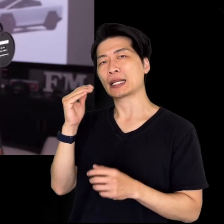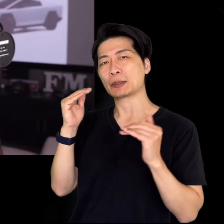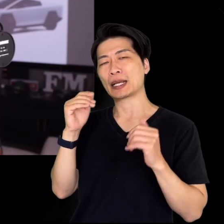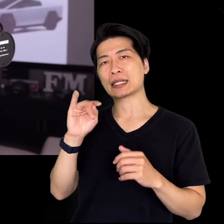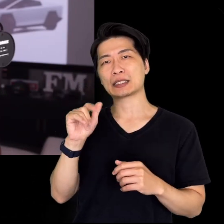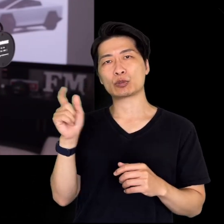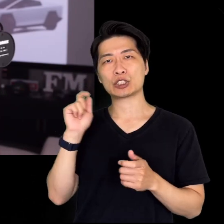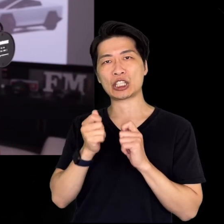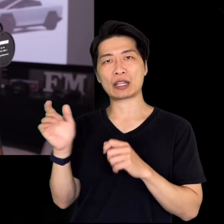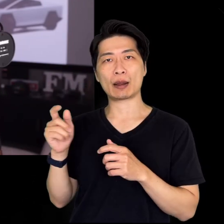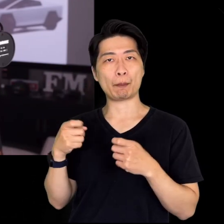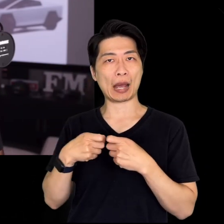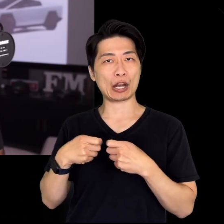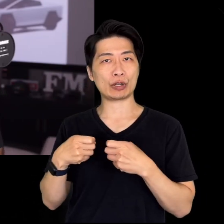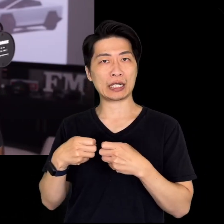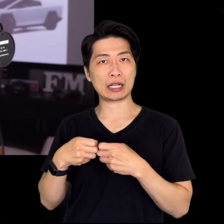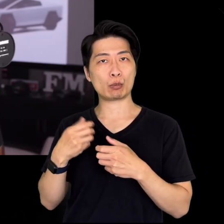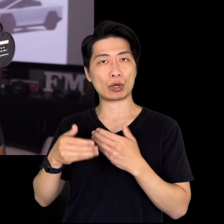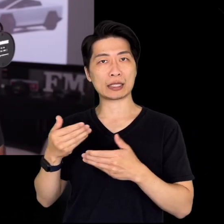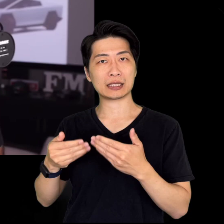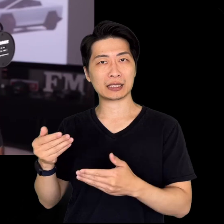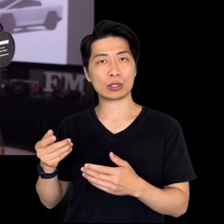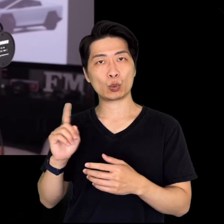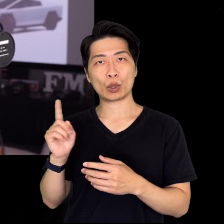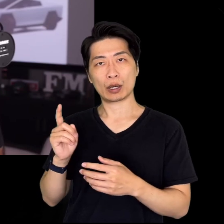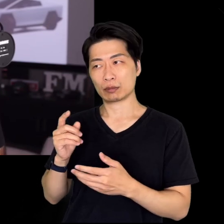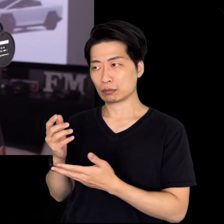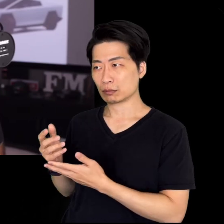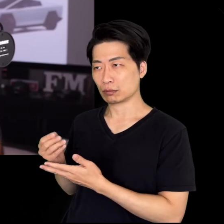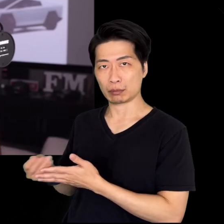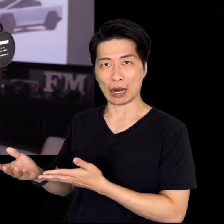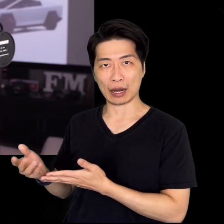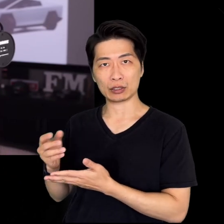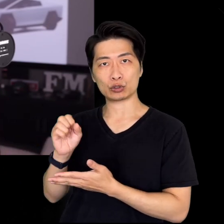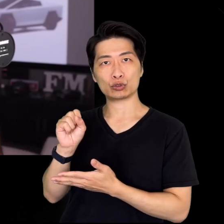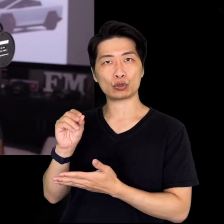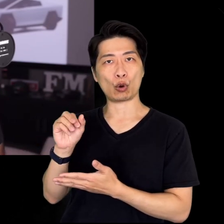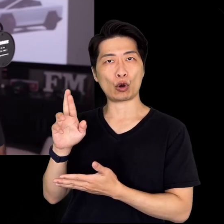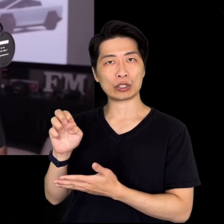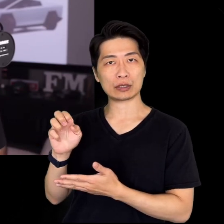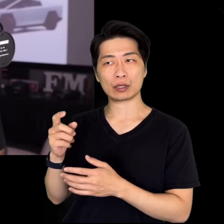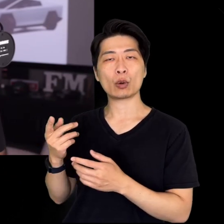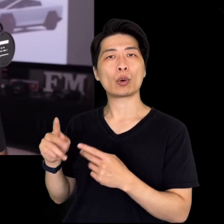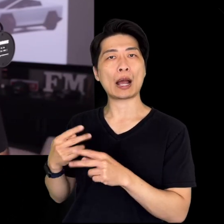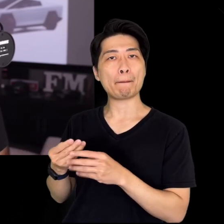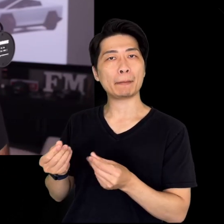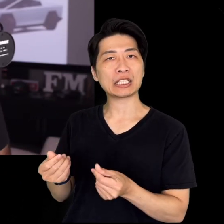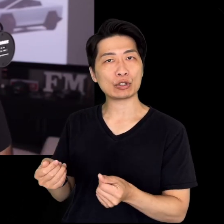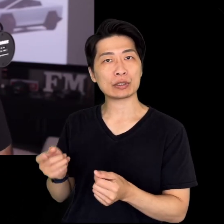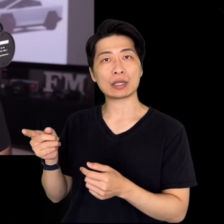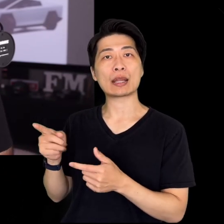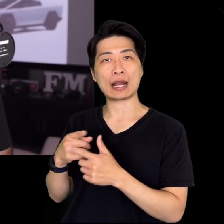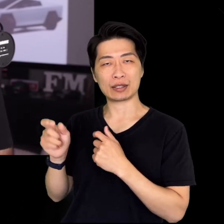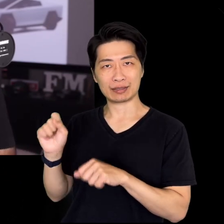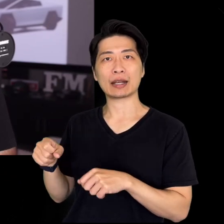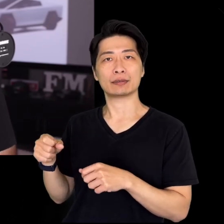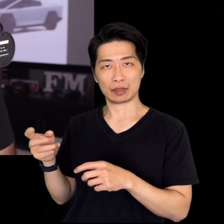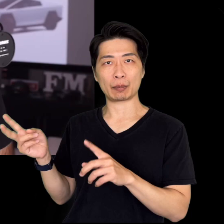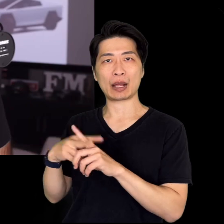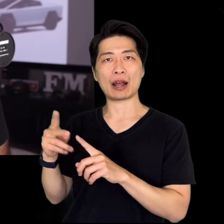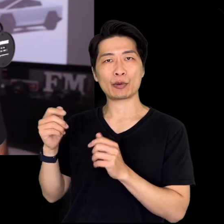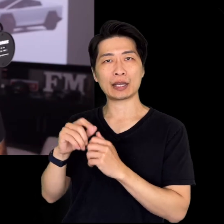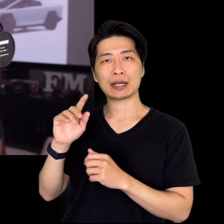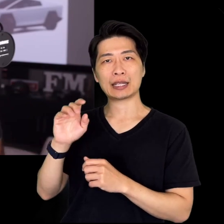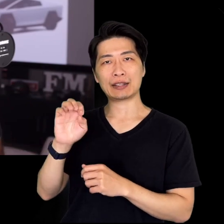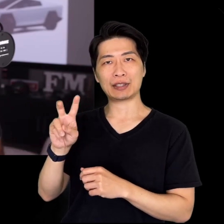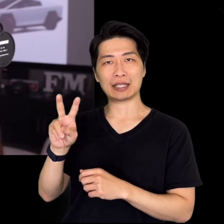their process, their battery process, sort of where they're sourcing the battery from and the kind of materials they're using to be able to take